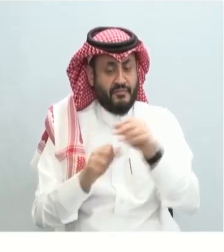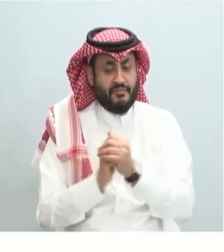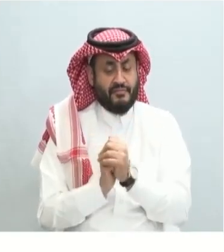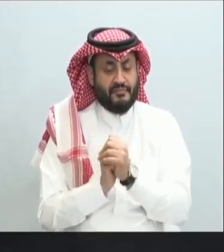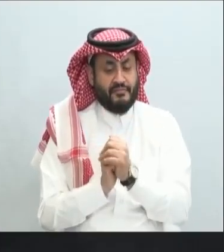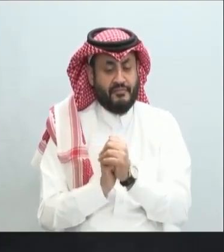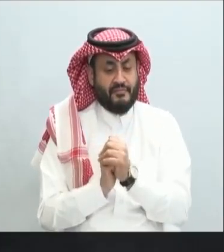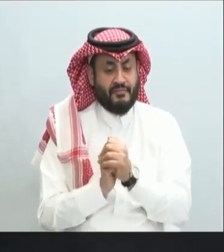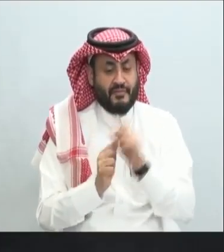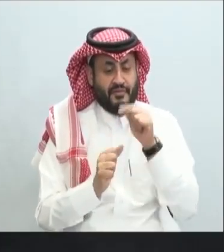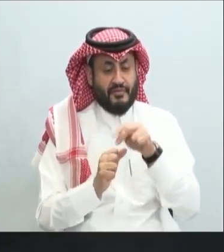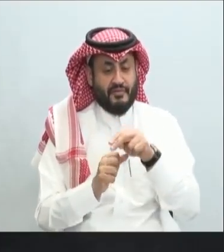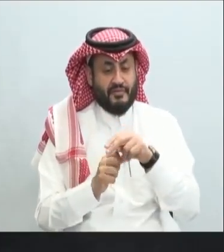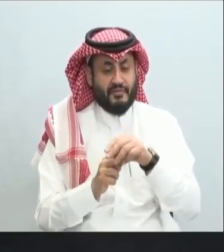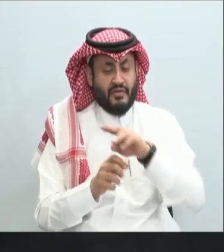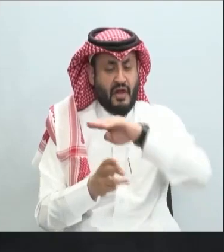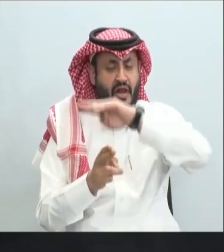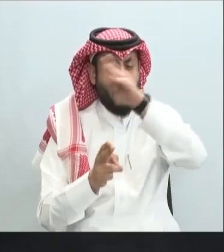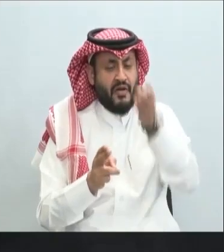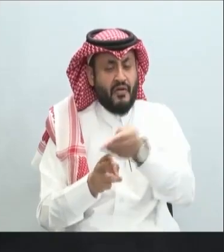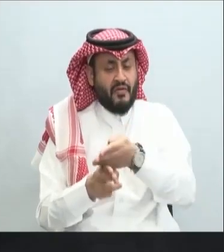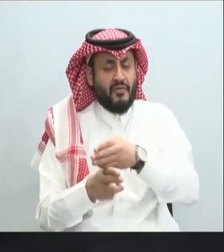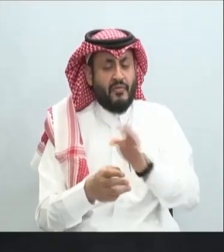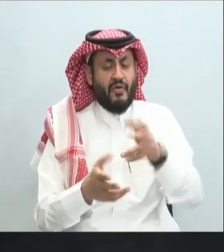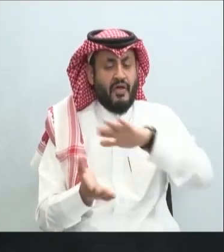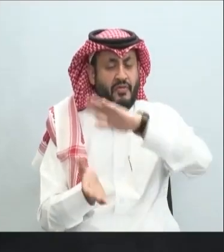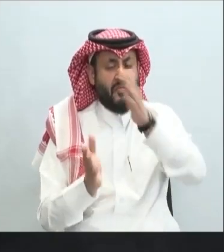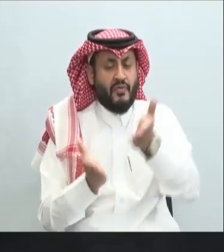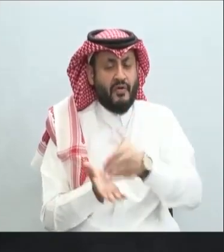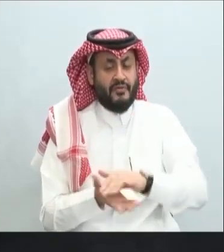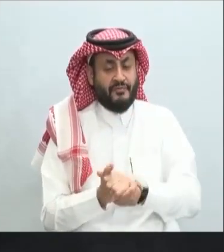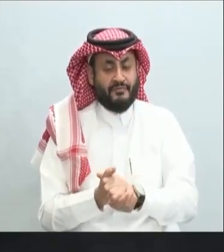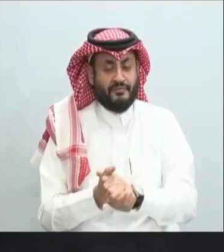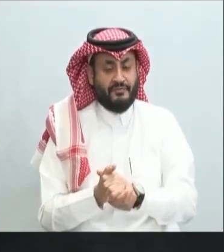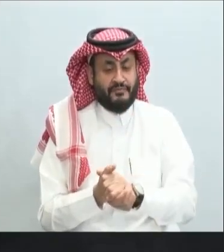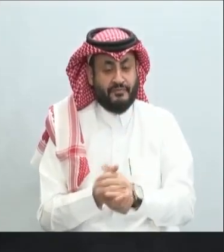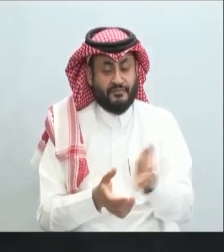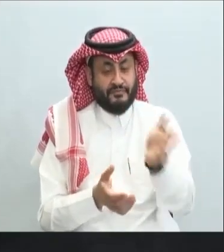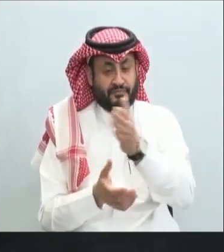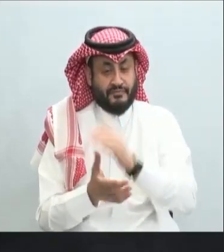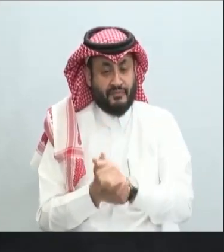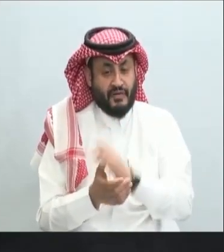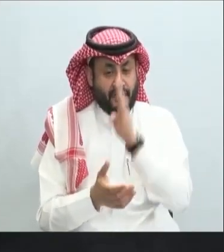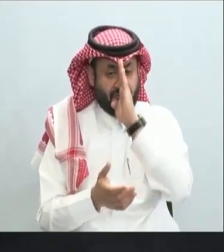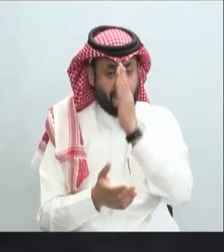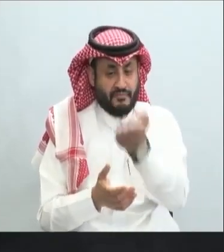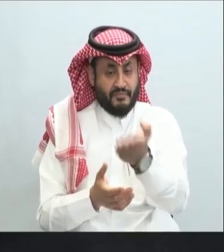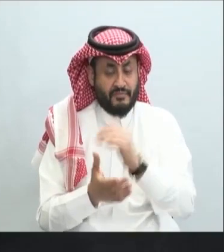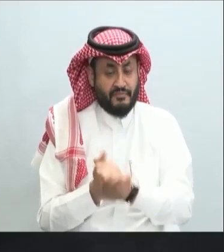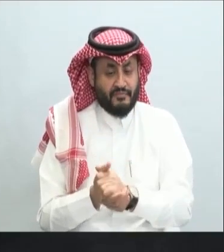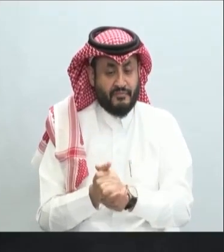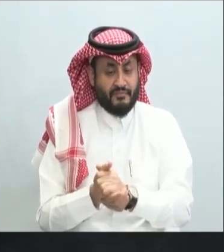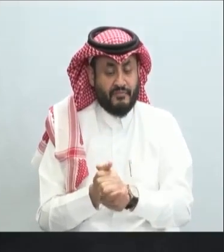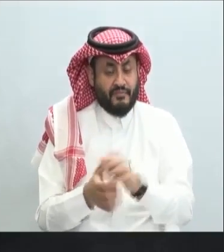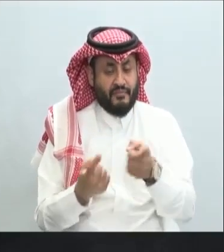maybe like this, or maybe with one hand like this. Also the following day, which is